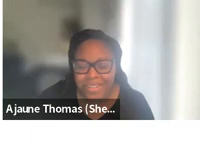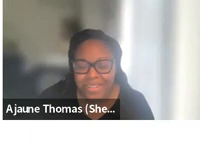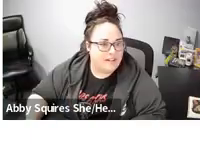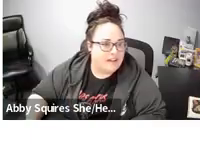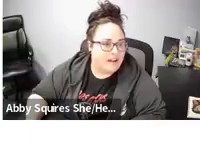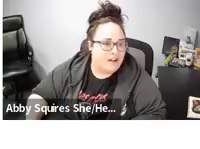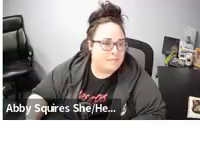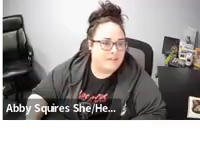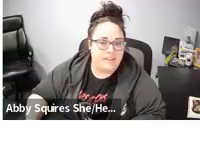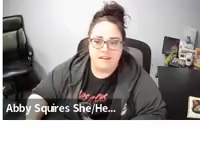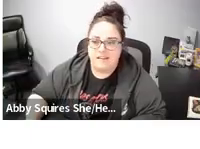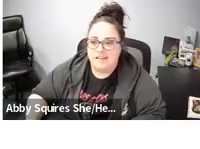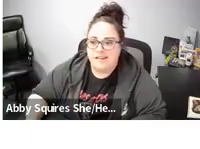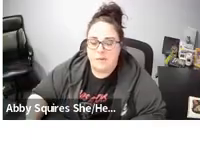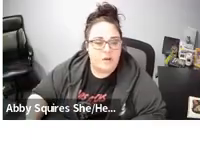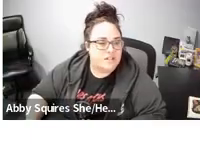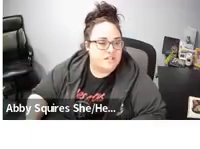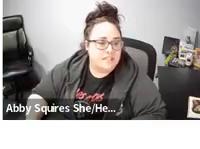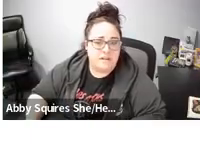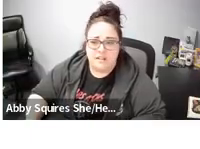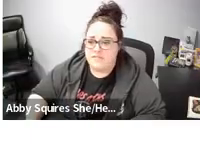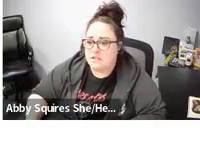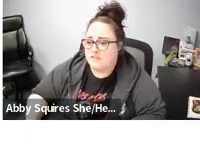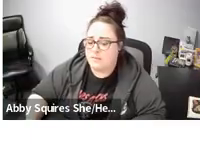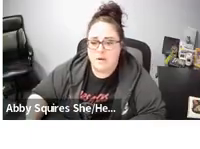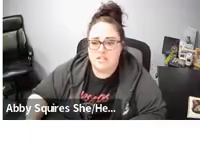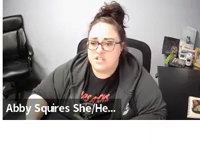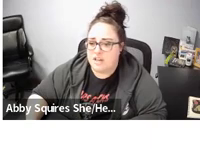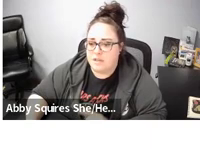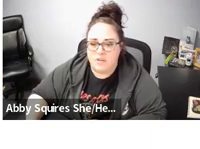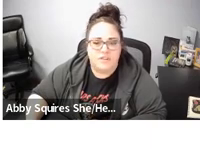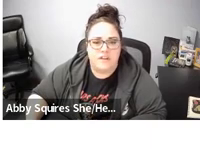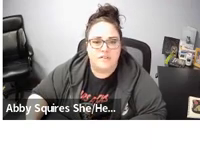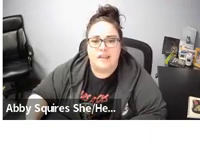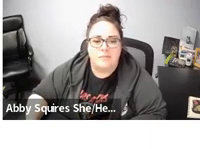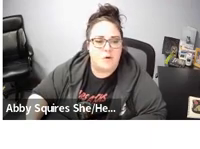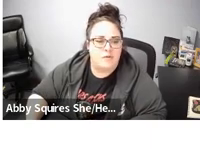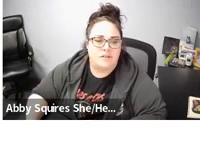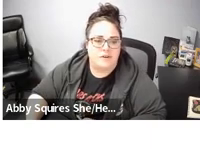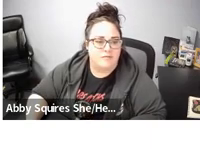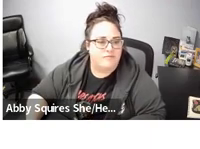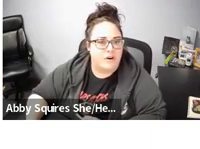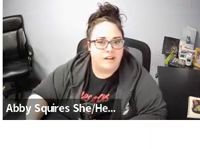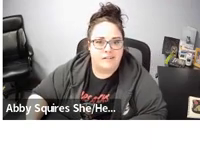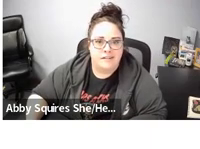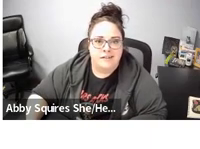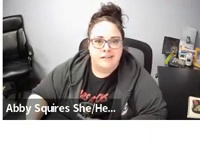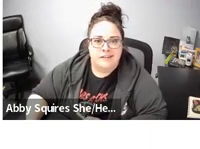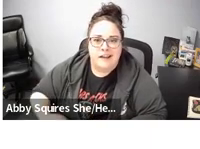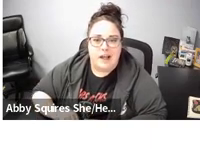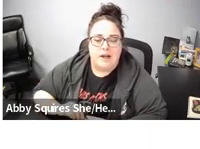Thank you, everyone. And then we can go into the next one. And if still, if someone wants to chime in with their favorite game, go for it.